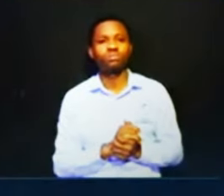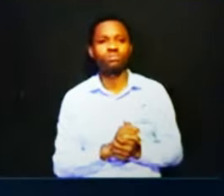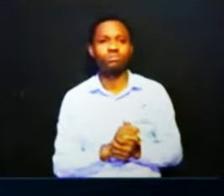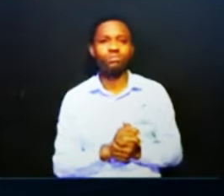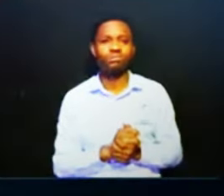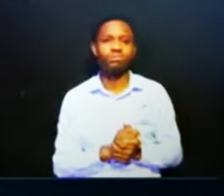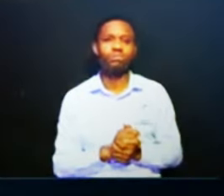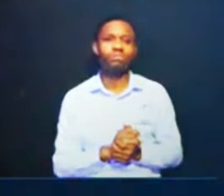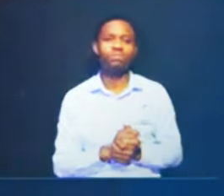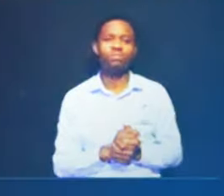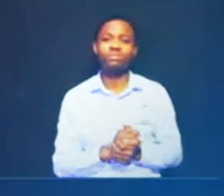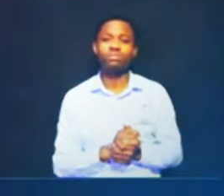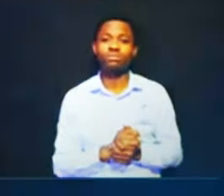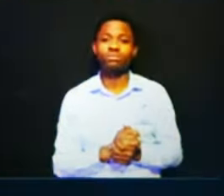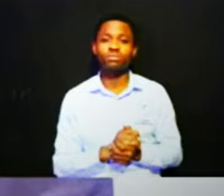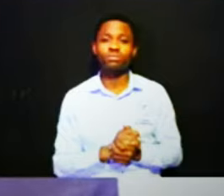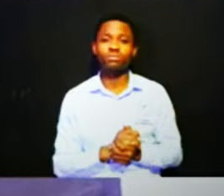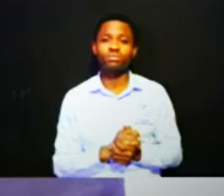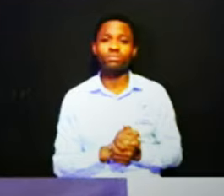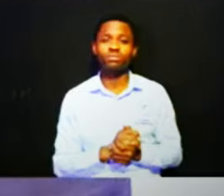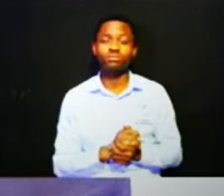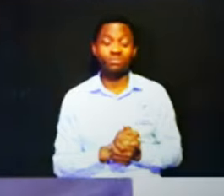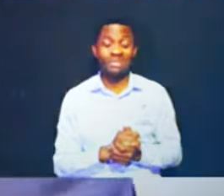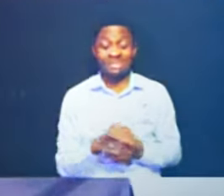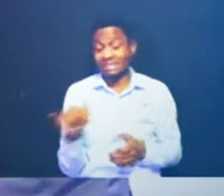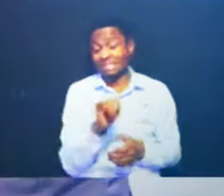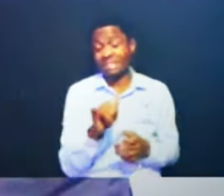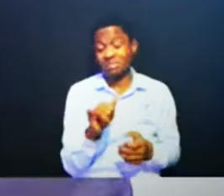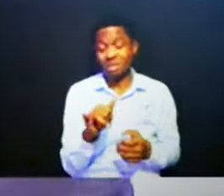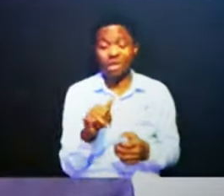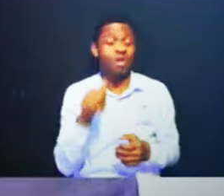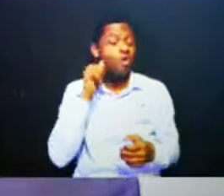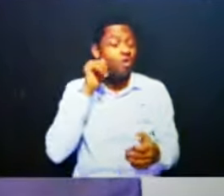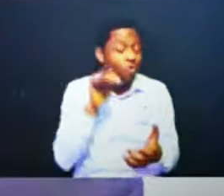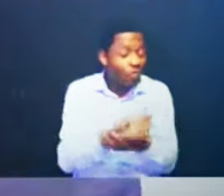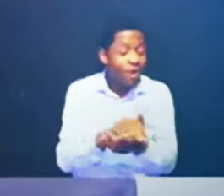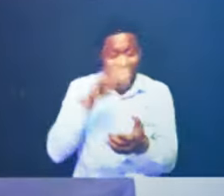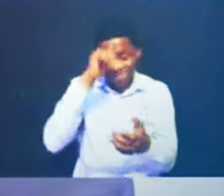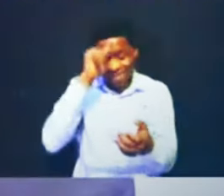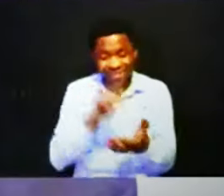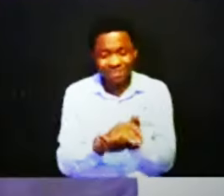our spouses and our children.